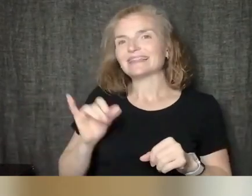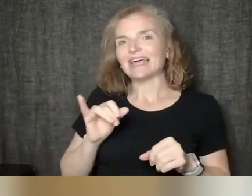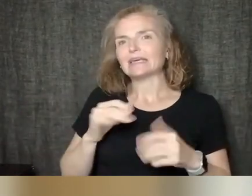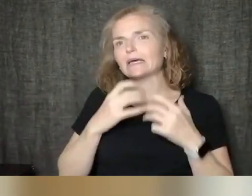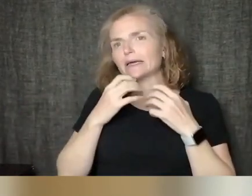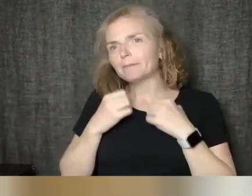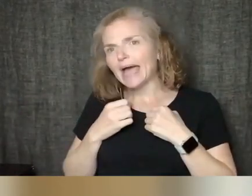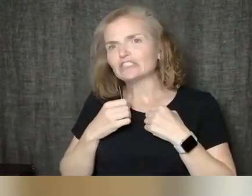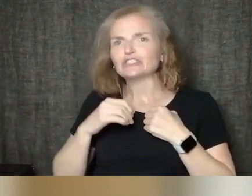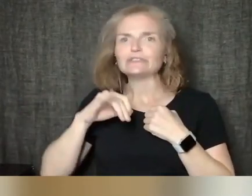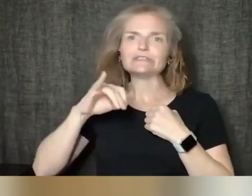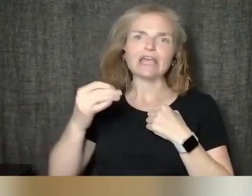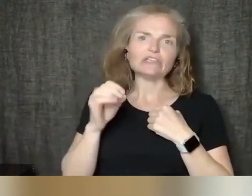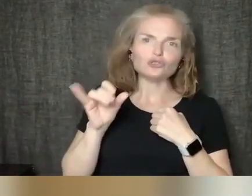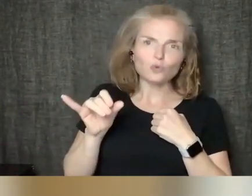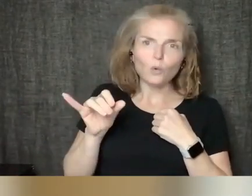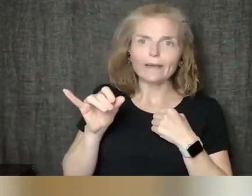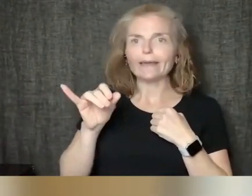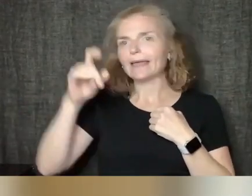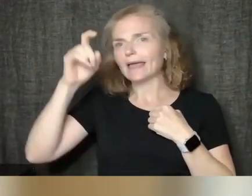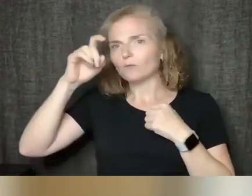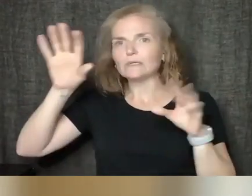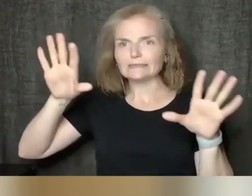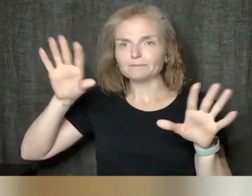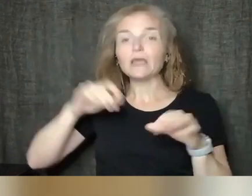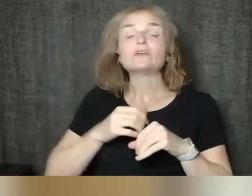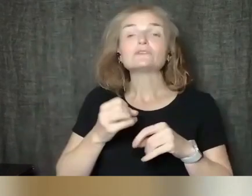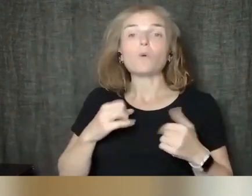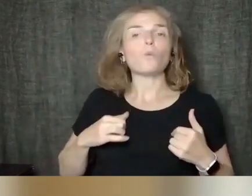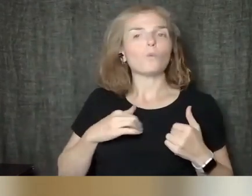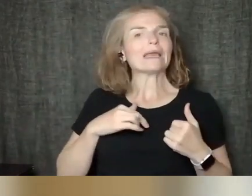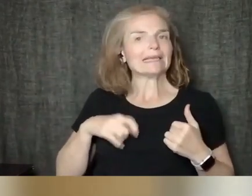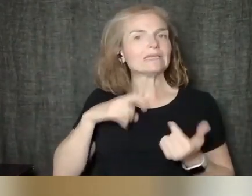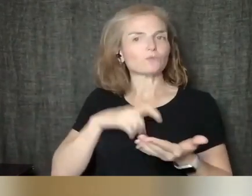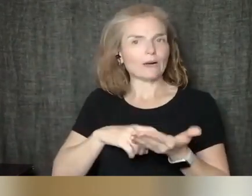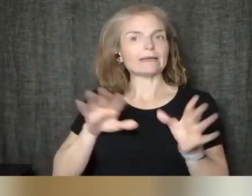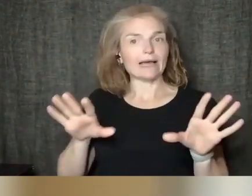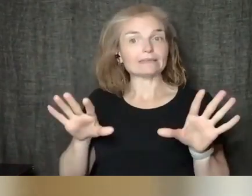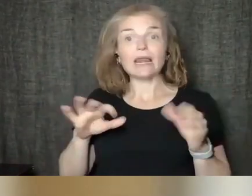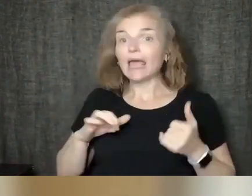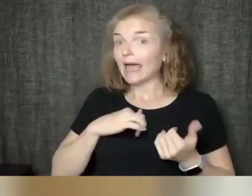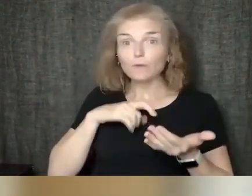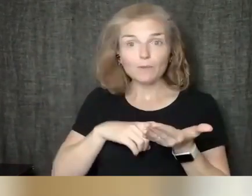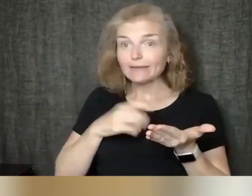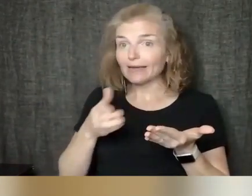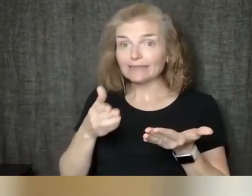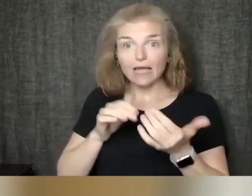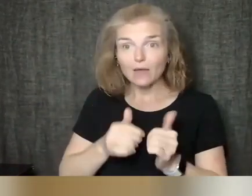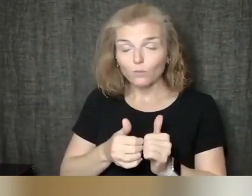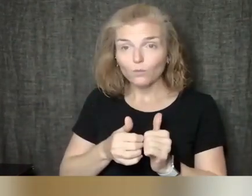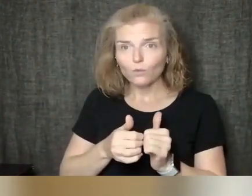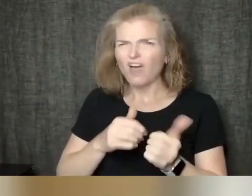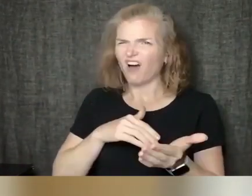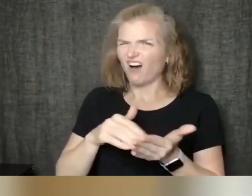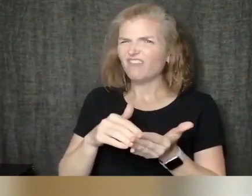compassion and wisdom. So we need to recognize it. And we recognize it by looking often just at our